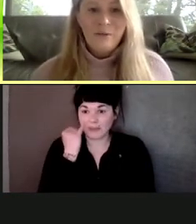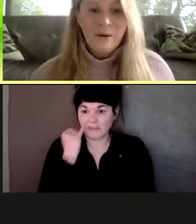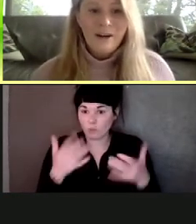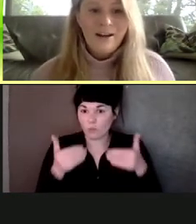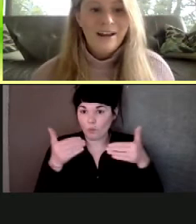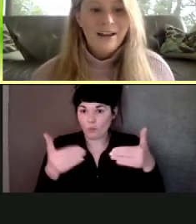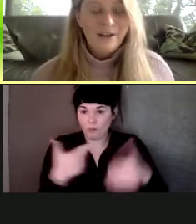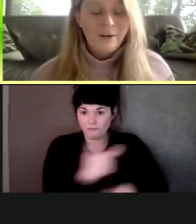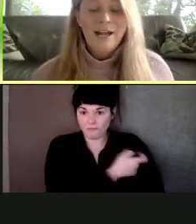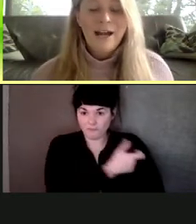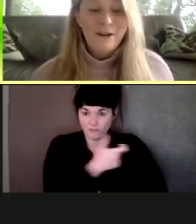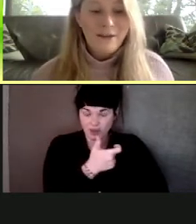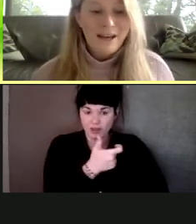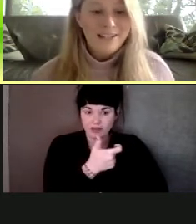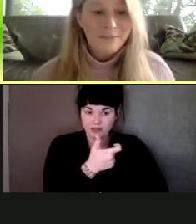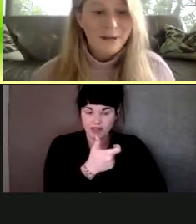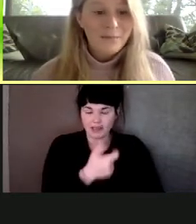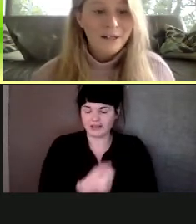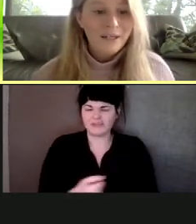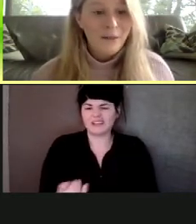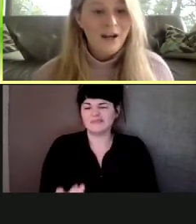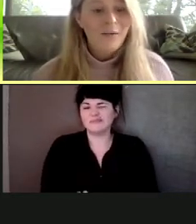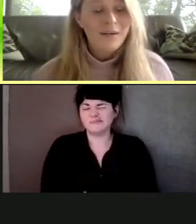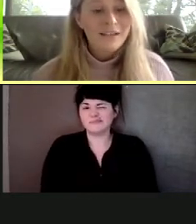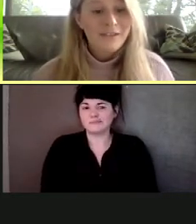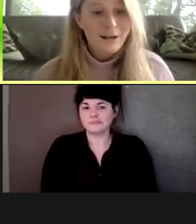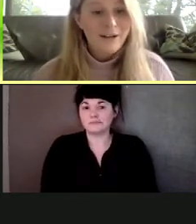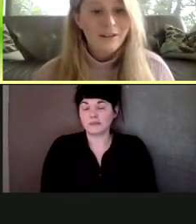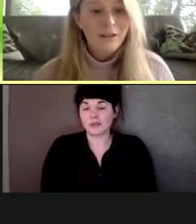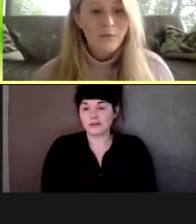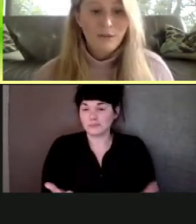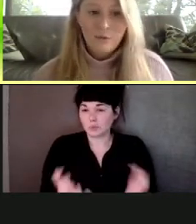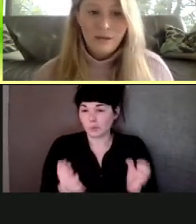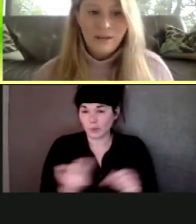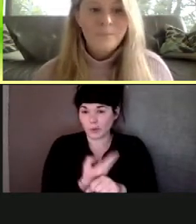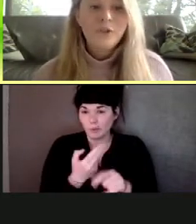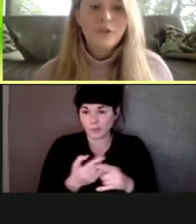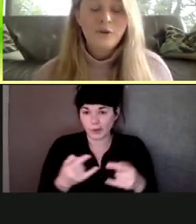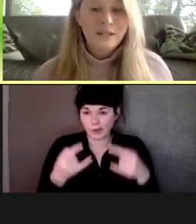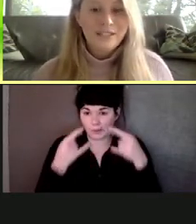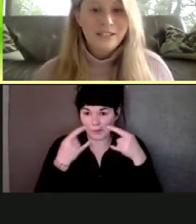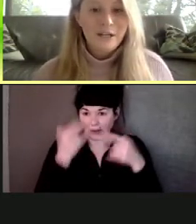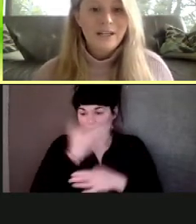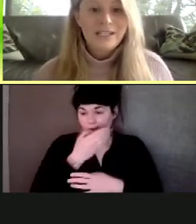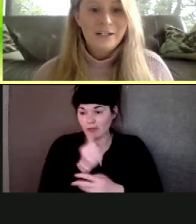who cannot wear a mask in public, you can always give us a call at